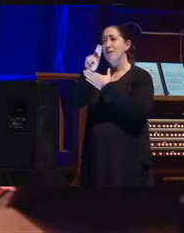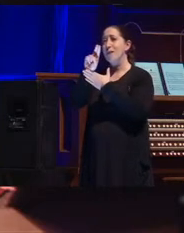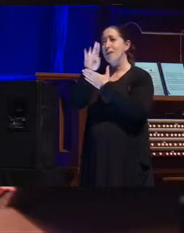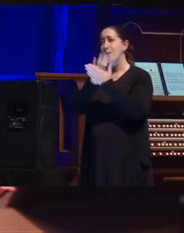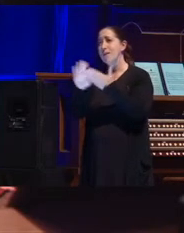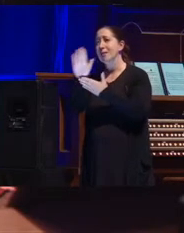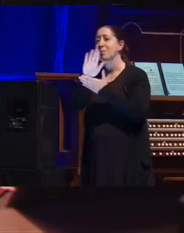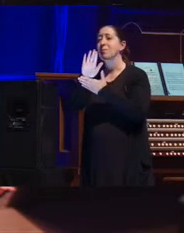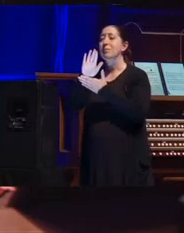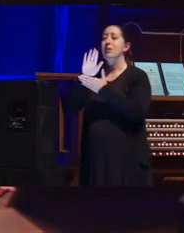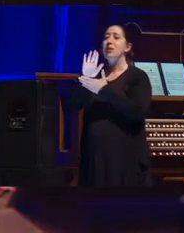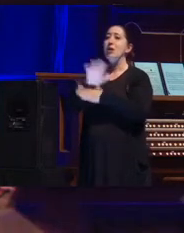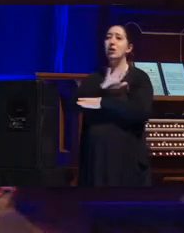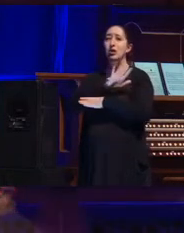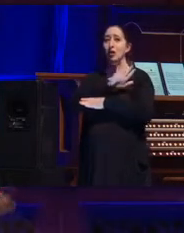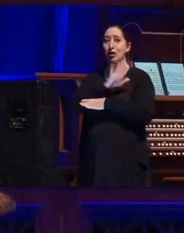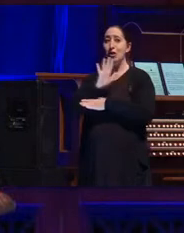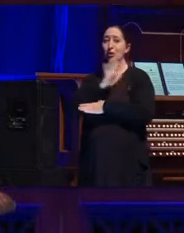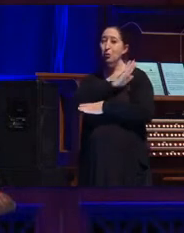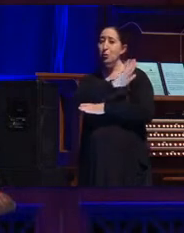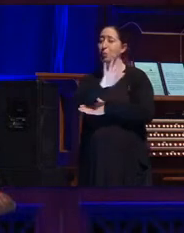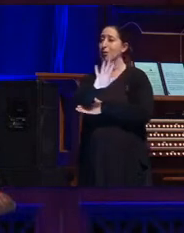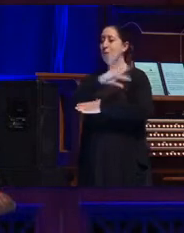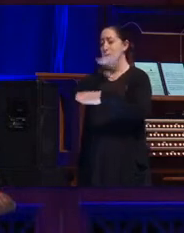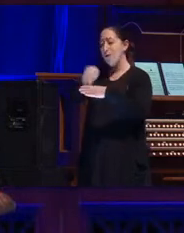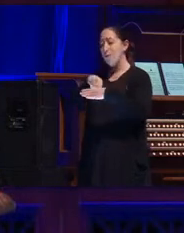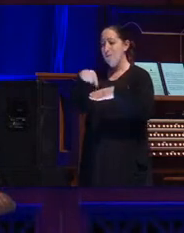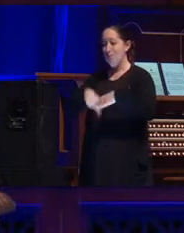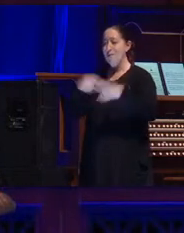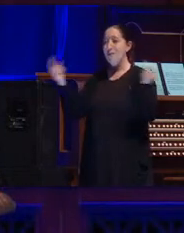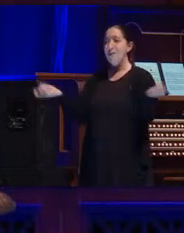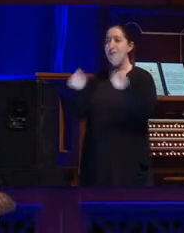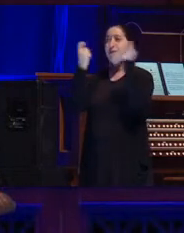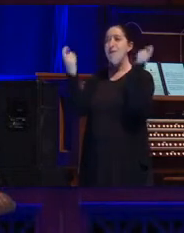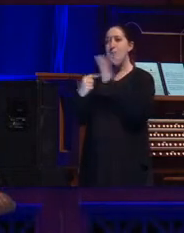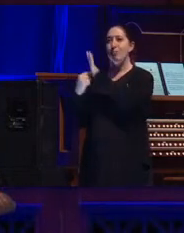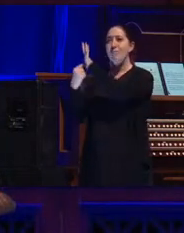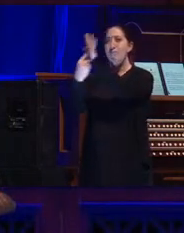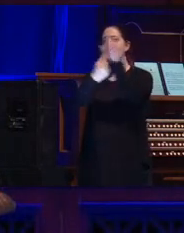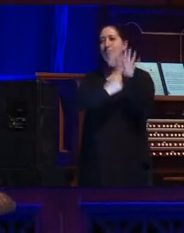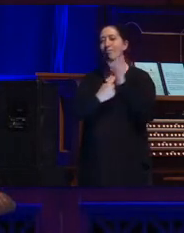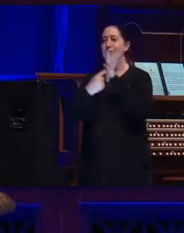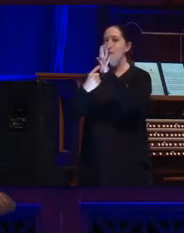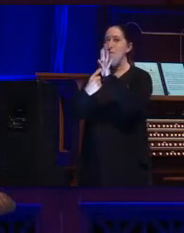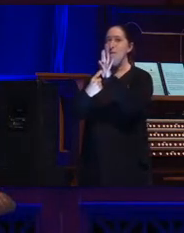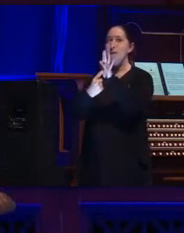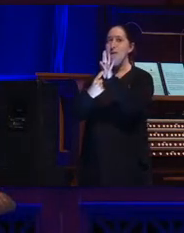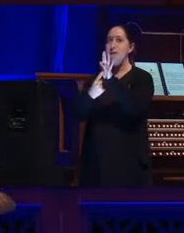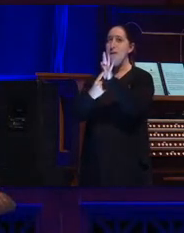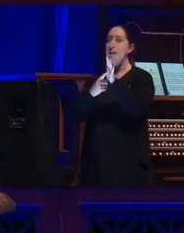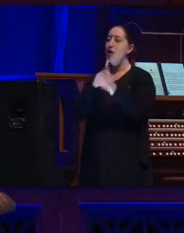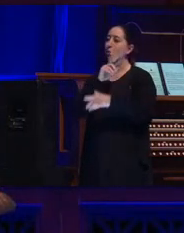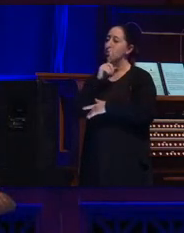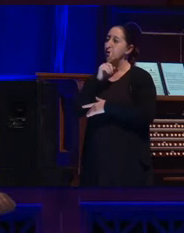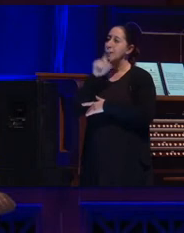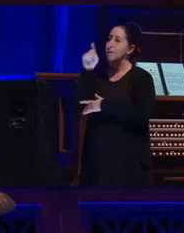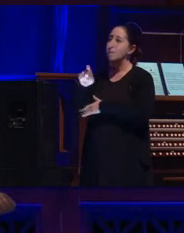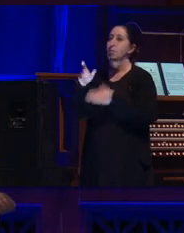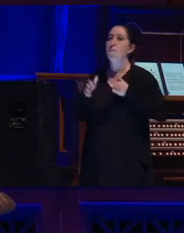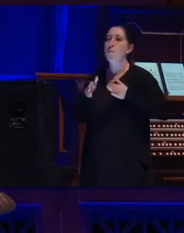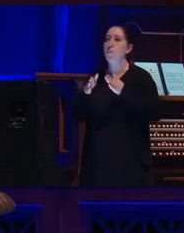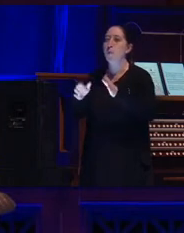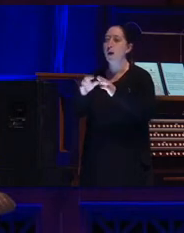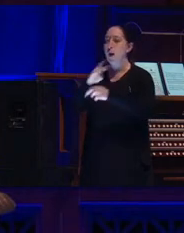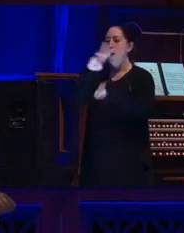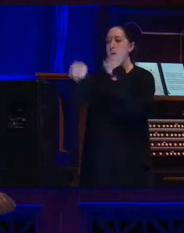societies. Your participation in this ceremony symbolizes, in a highly meaningful way, the